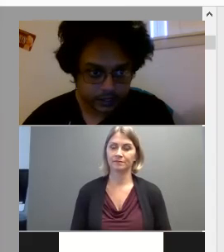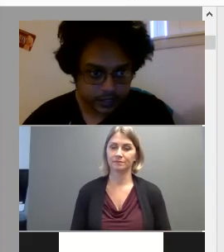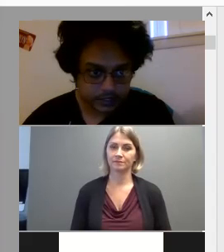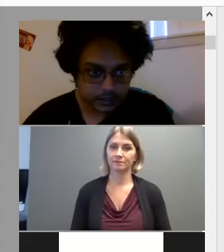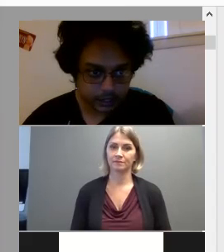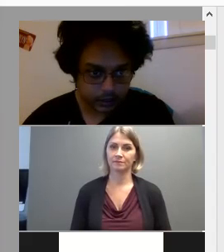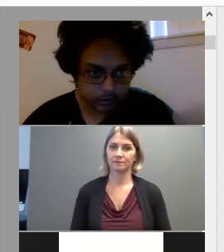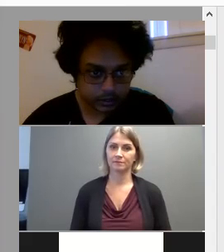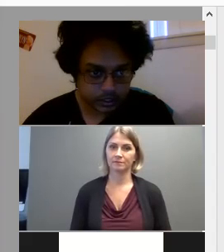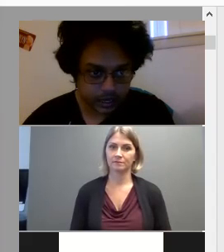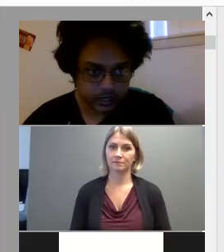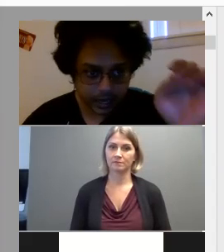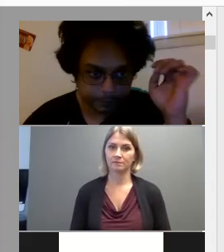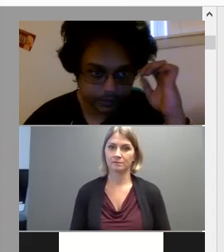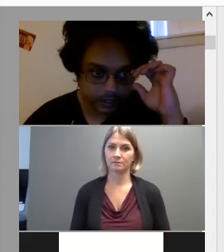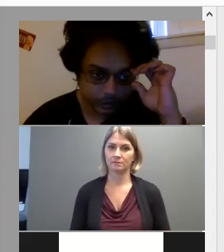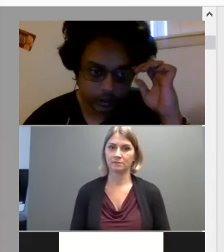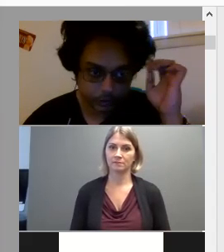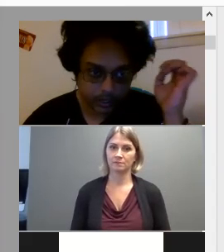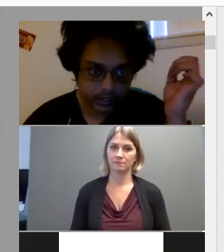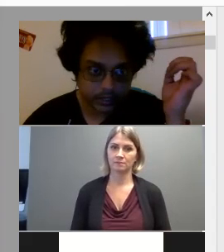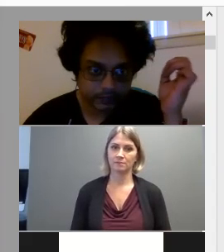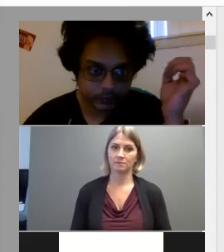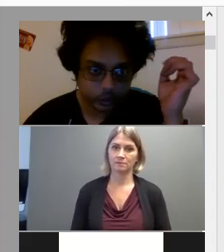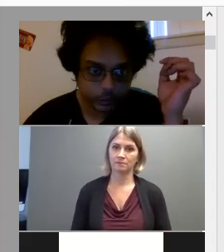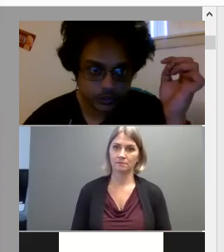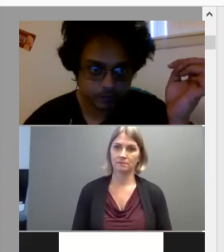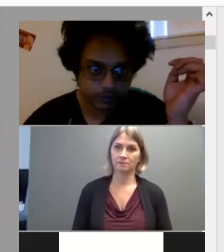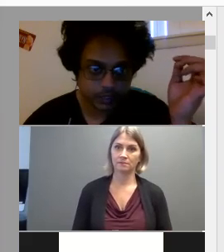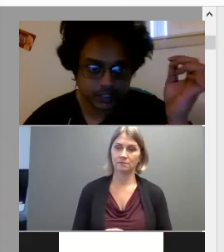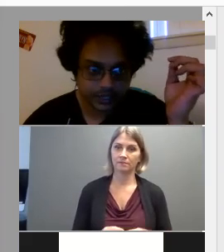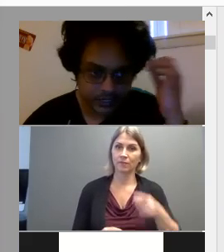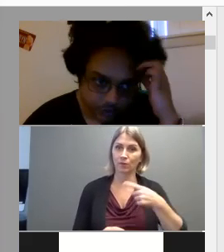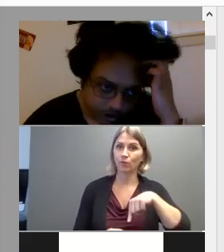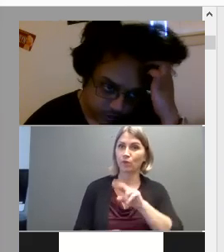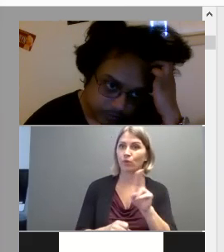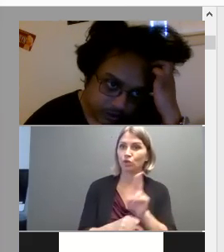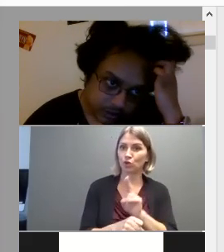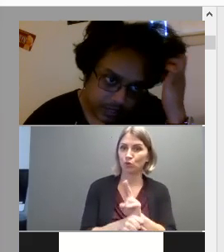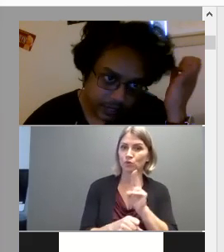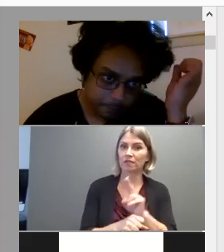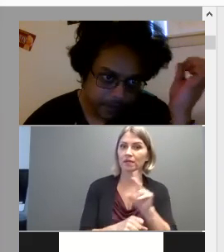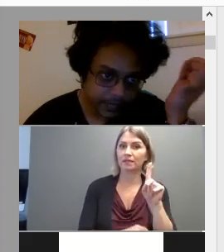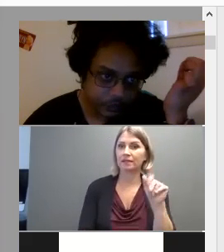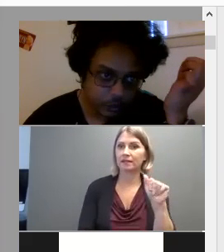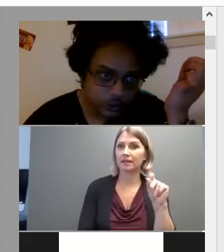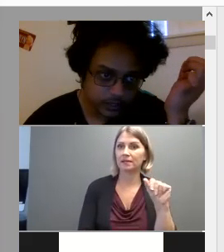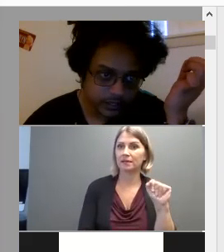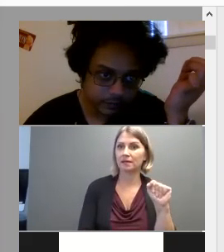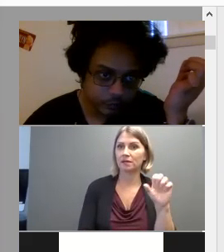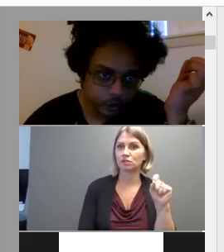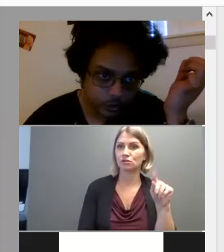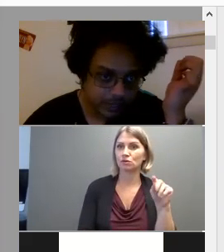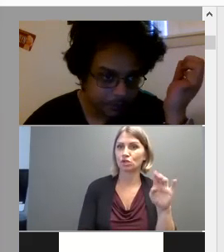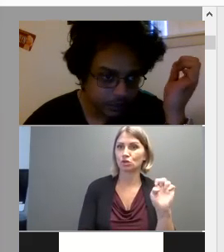5. Yes, Shari, you are correct that we would use a data structure. And Brian, you're also